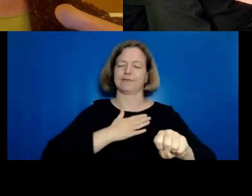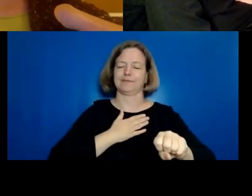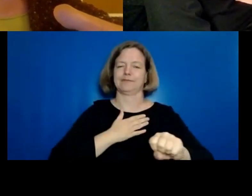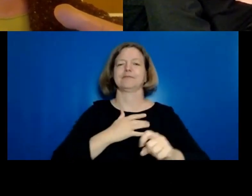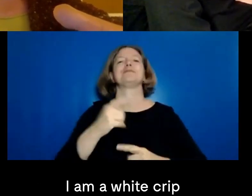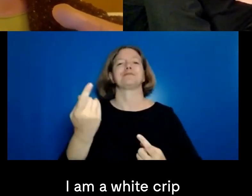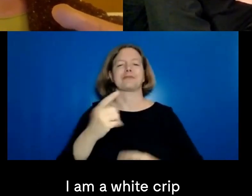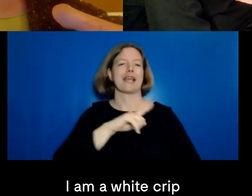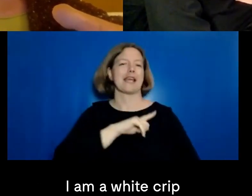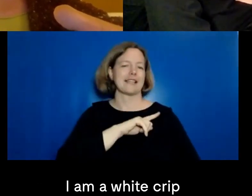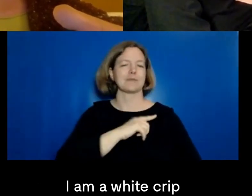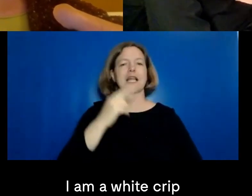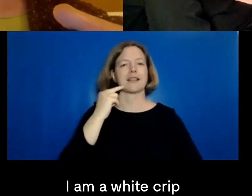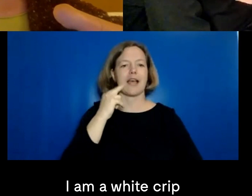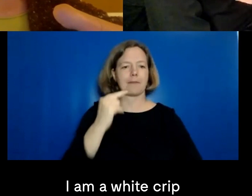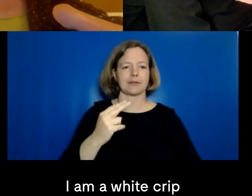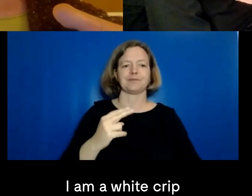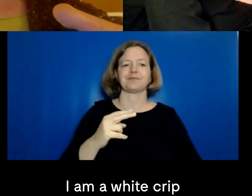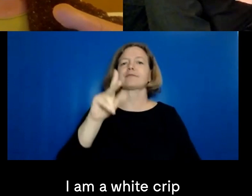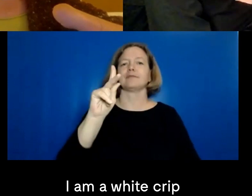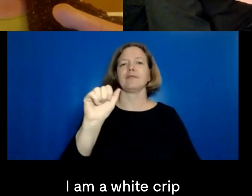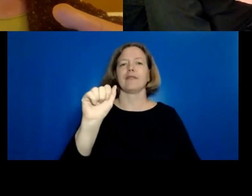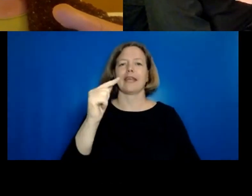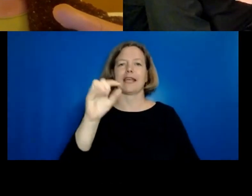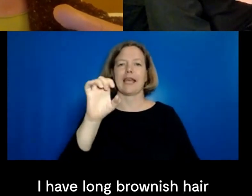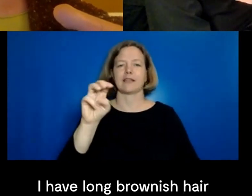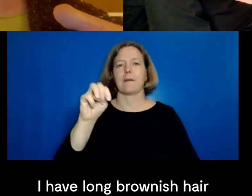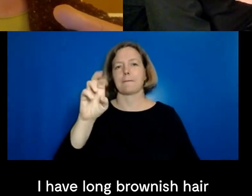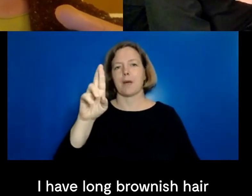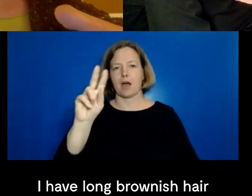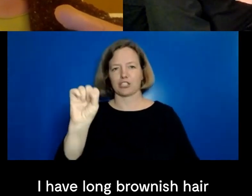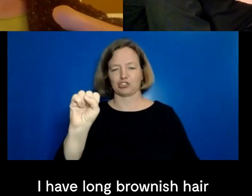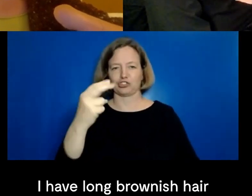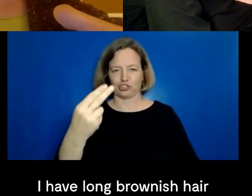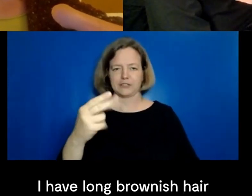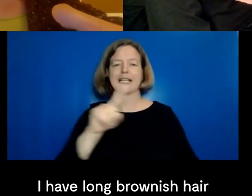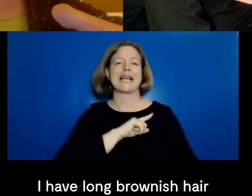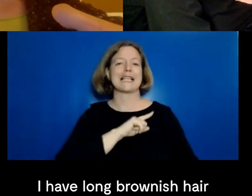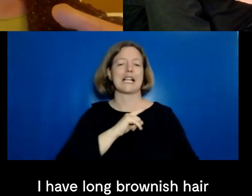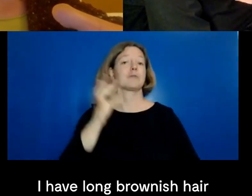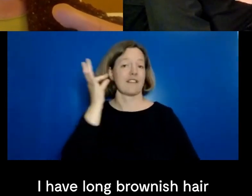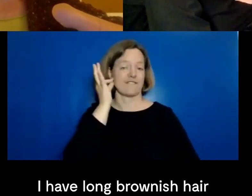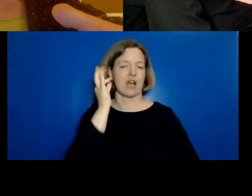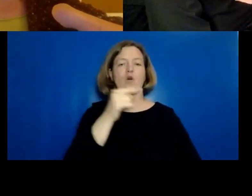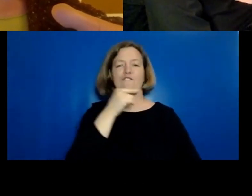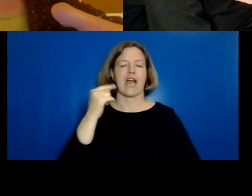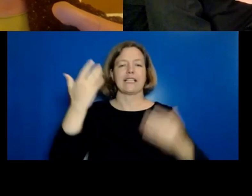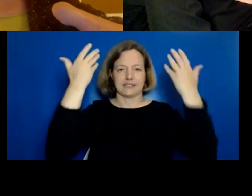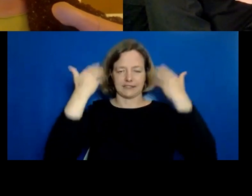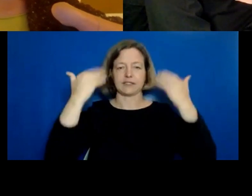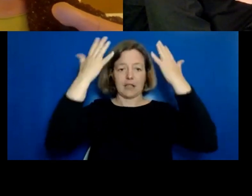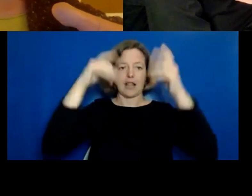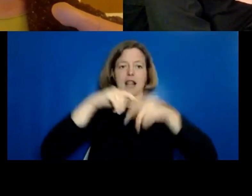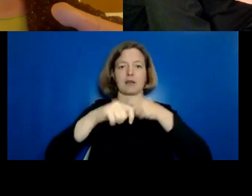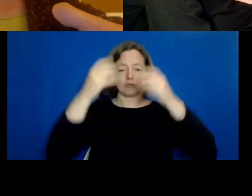Kate Marsh. I am a white crip woman in her mid-40s. I have long brownish hair tied up in a bun tonight. I'm